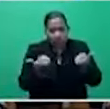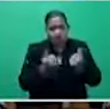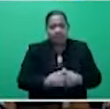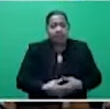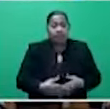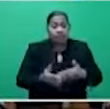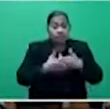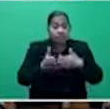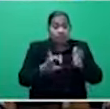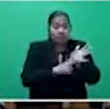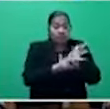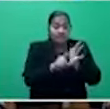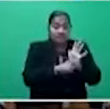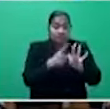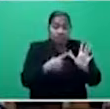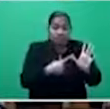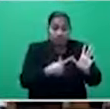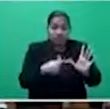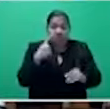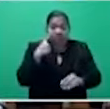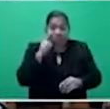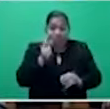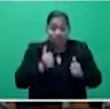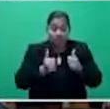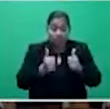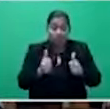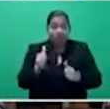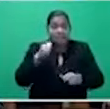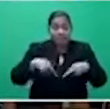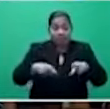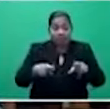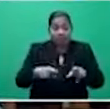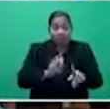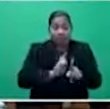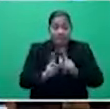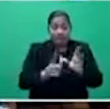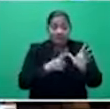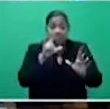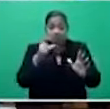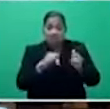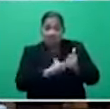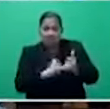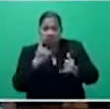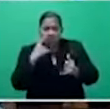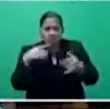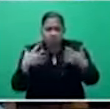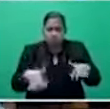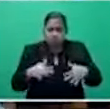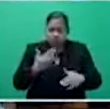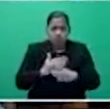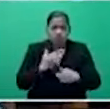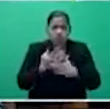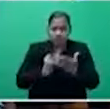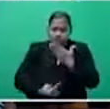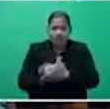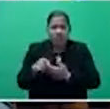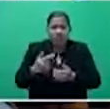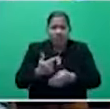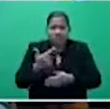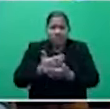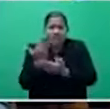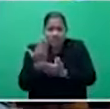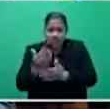of Viria, and you can see, if you drive down the back road, past ACS, you'll see there's so much work happening, 7 days a week. They've